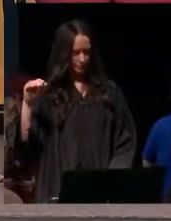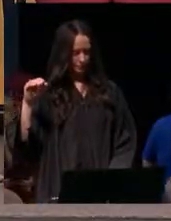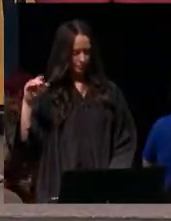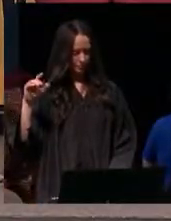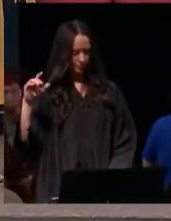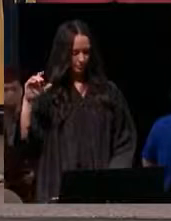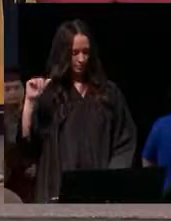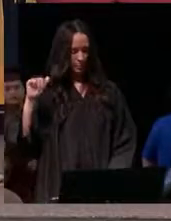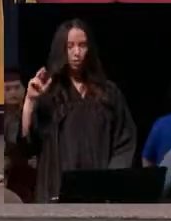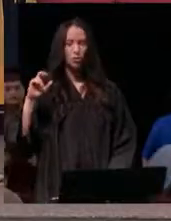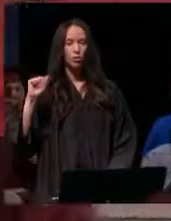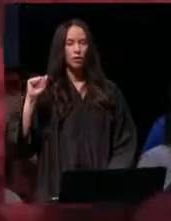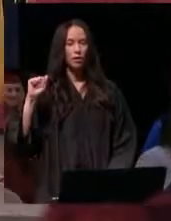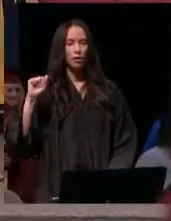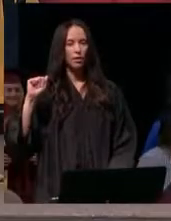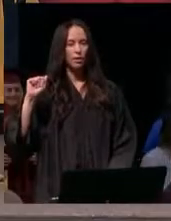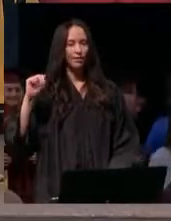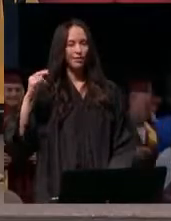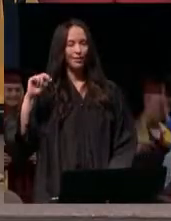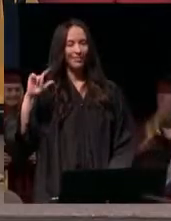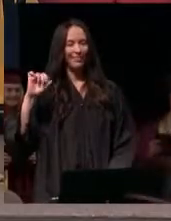Laura Kenlinger.